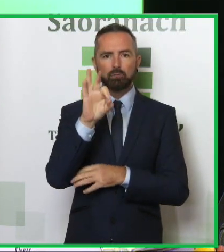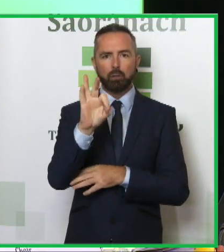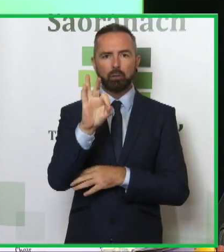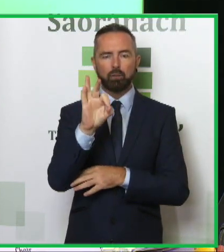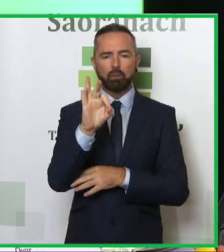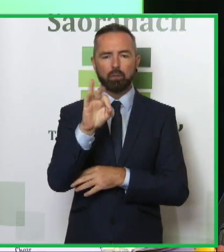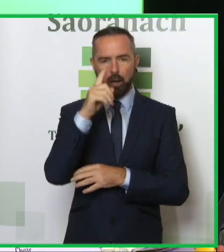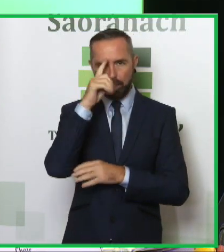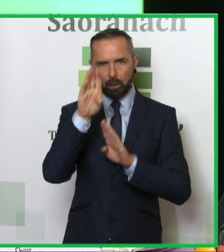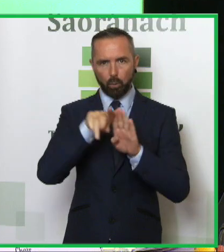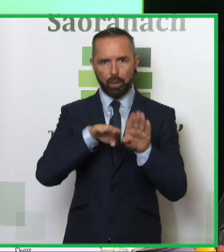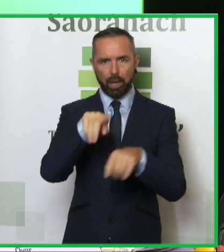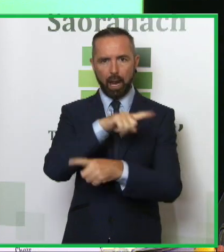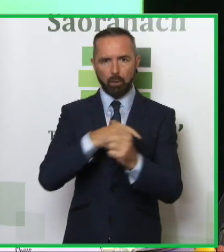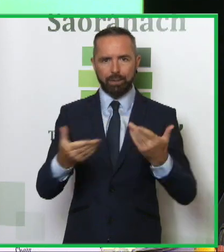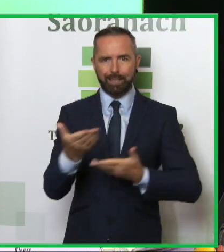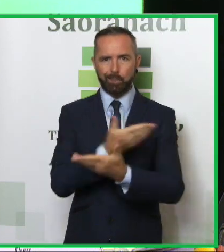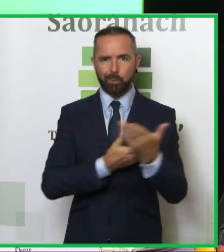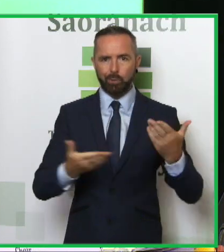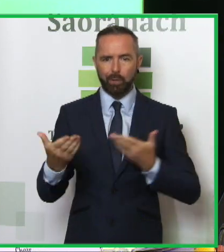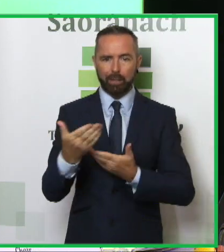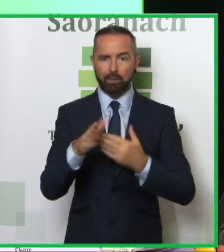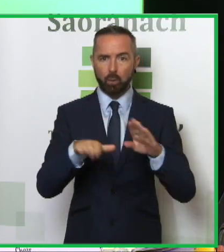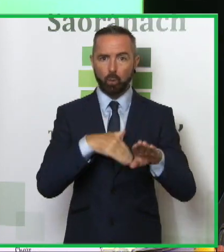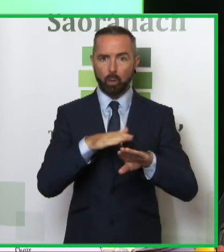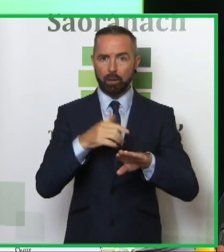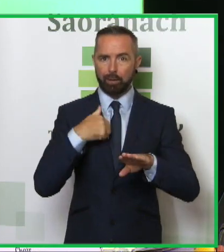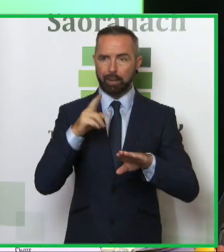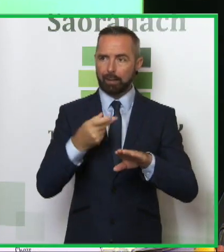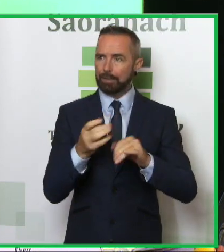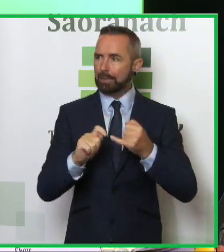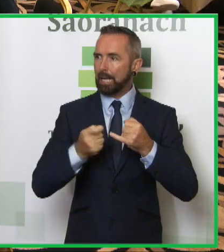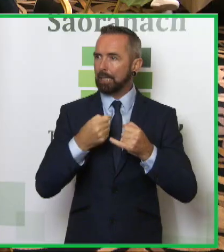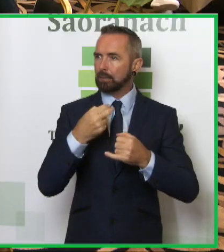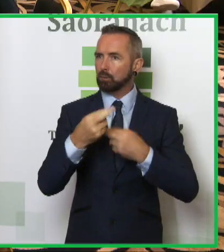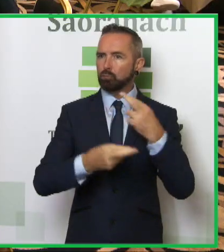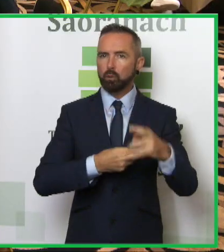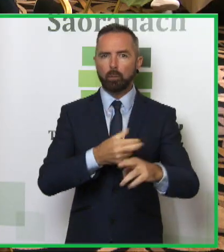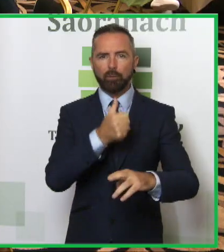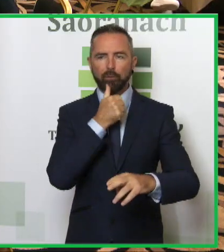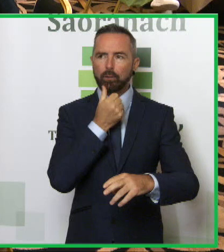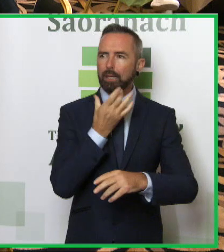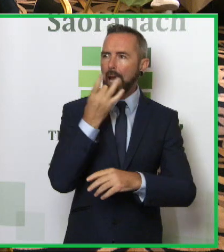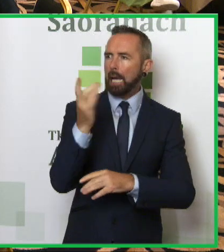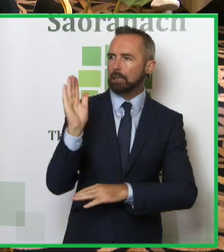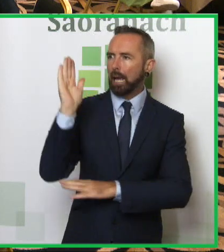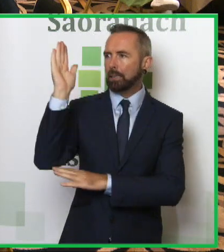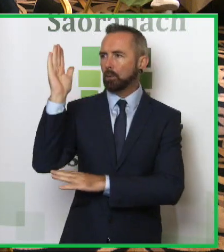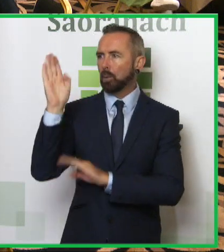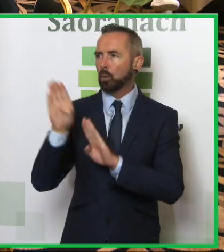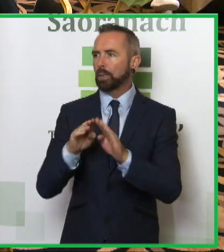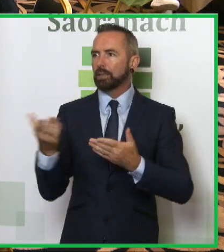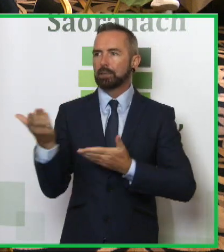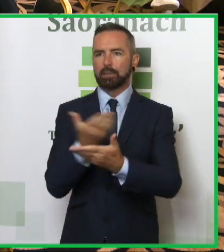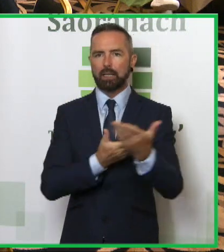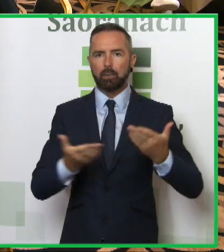deliberations, there's been, and this is where I am going to test the room rather than going through ballot after ballot after ballot. In our deliberations,